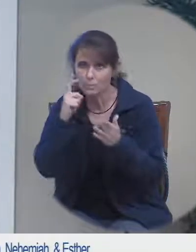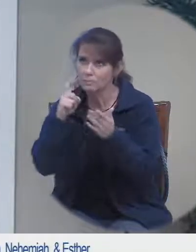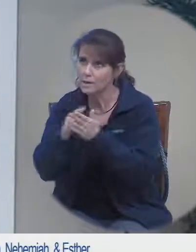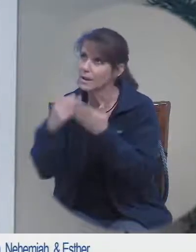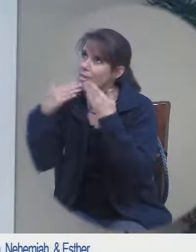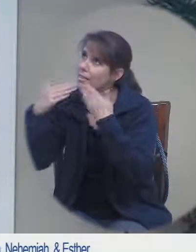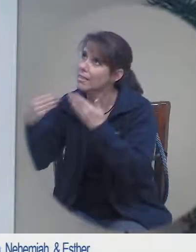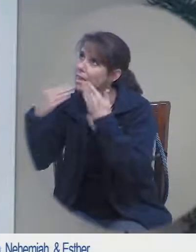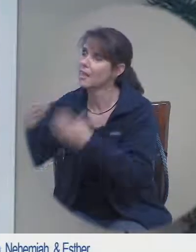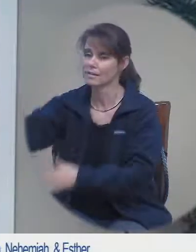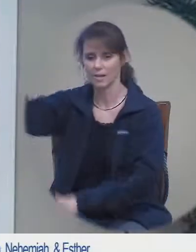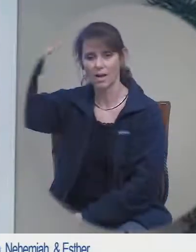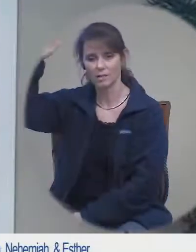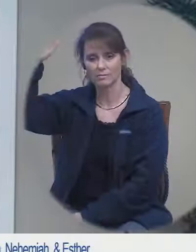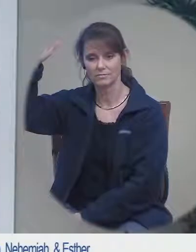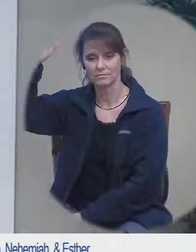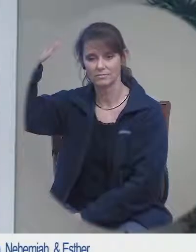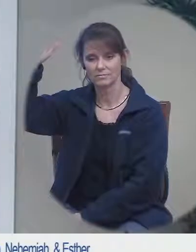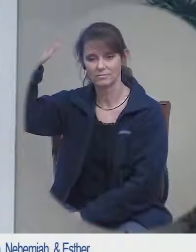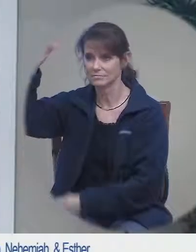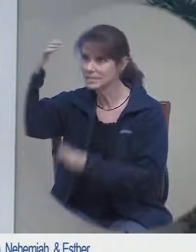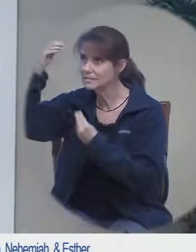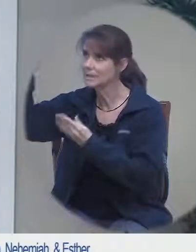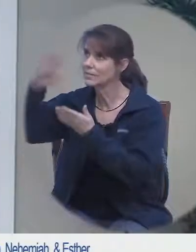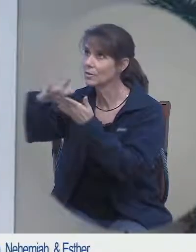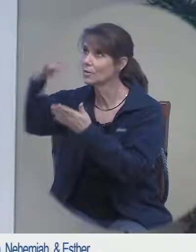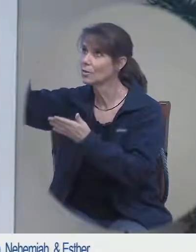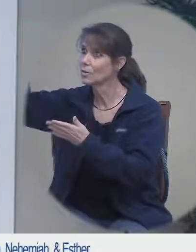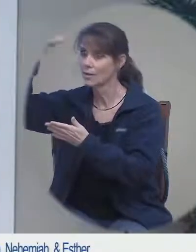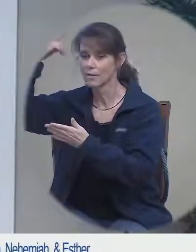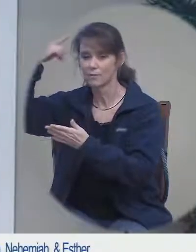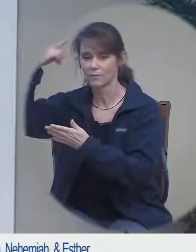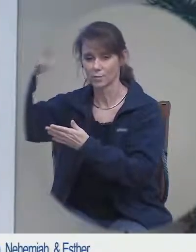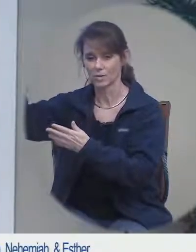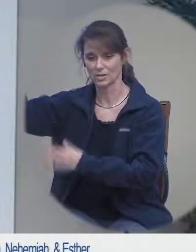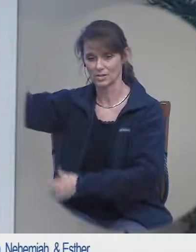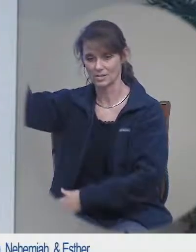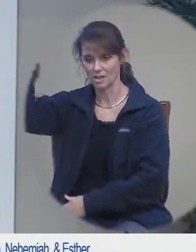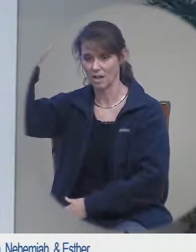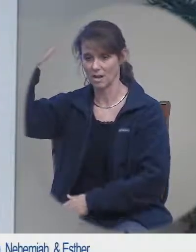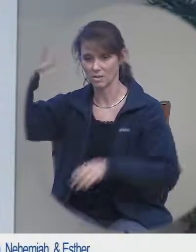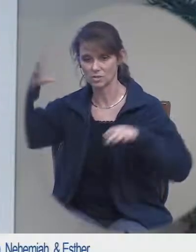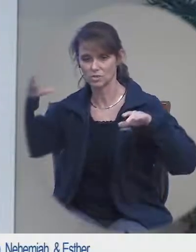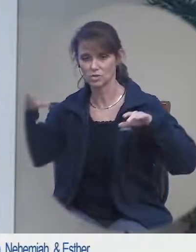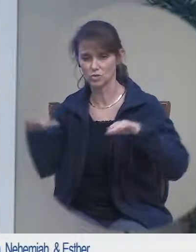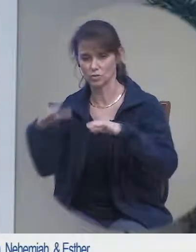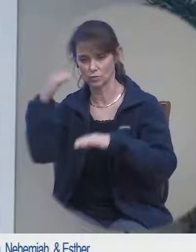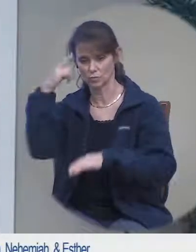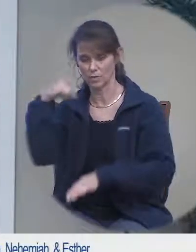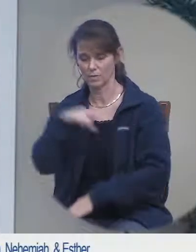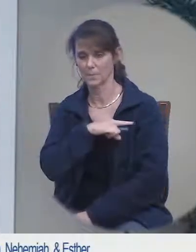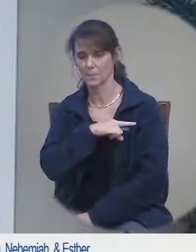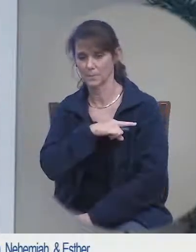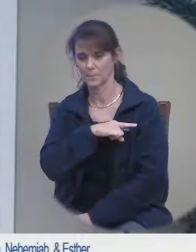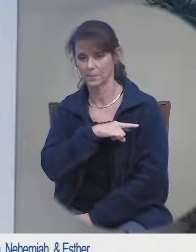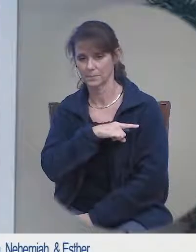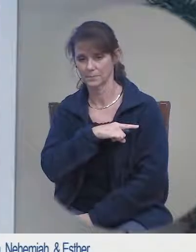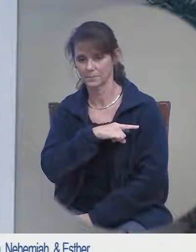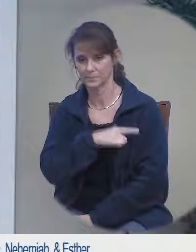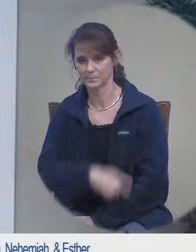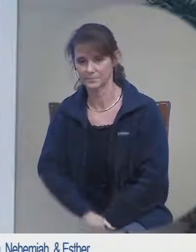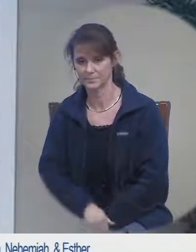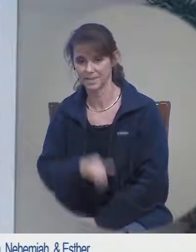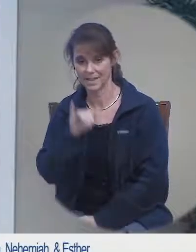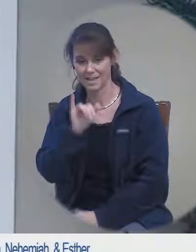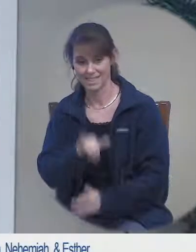done. If you look down in verse 43 of the text, it talks about their point there. It says, "And on that day